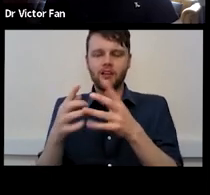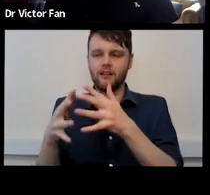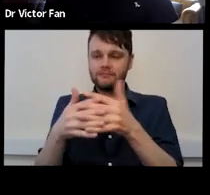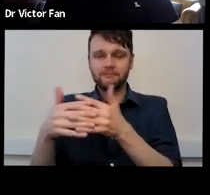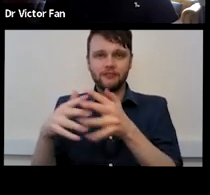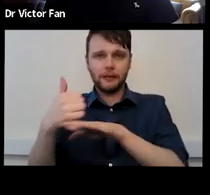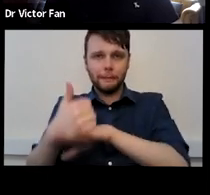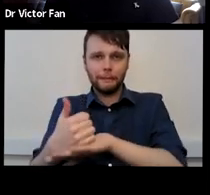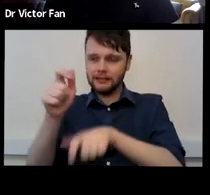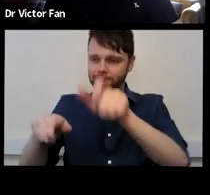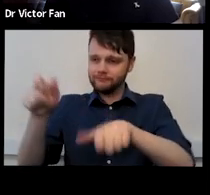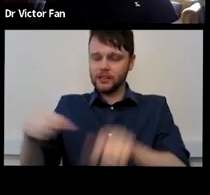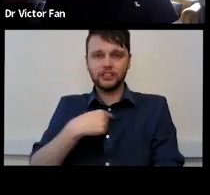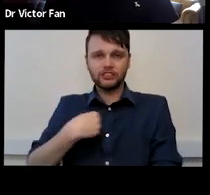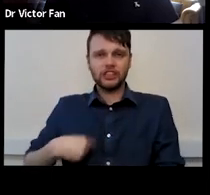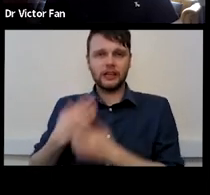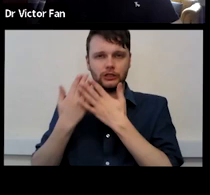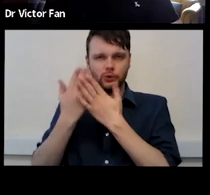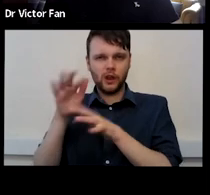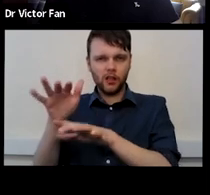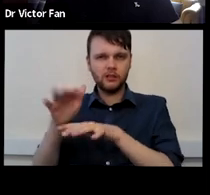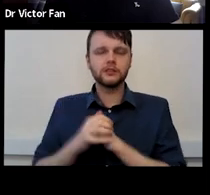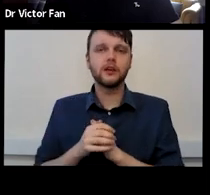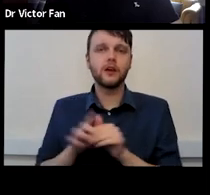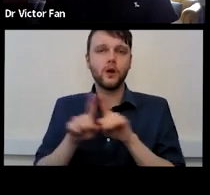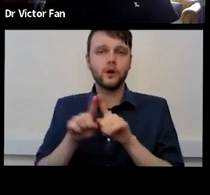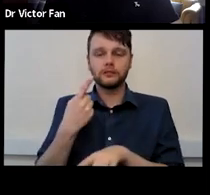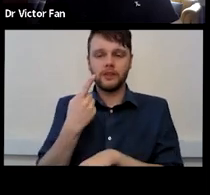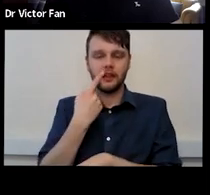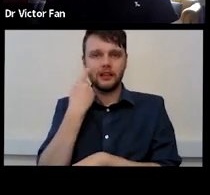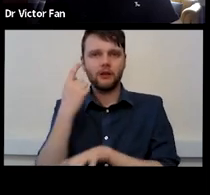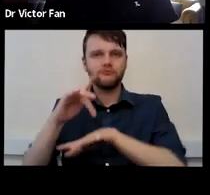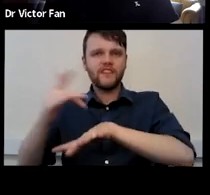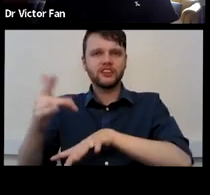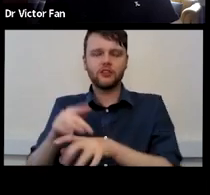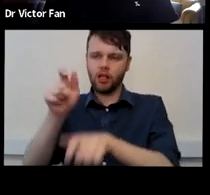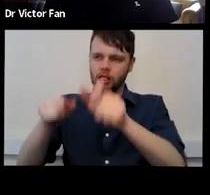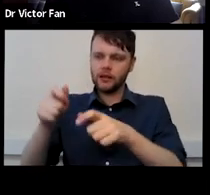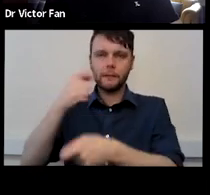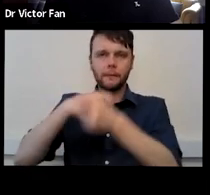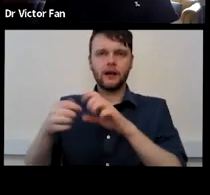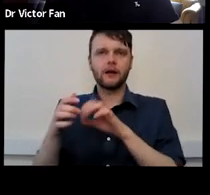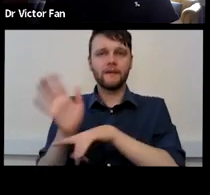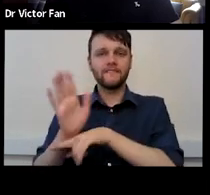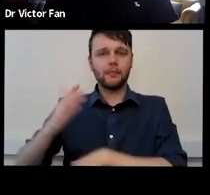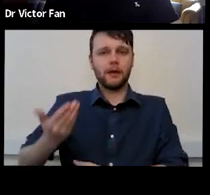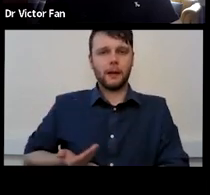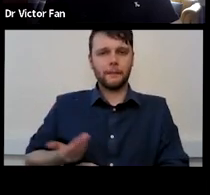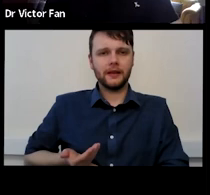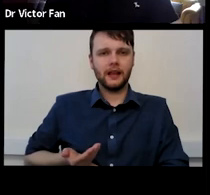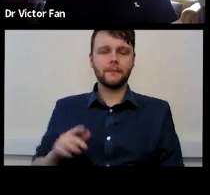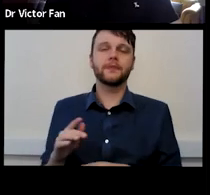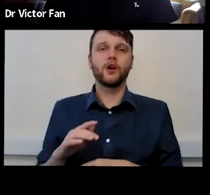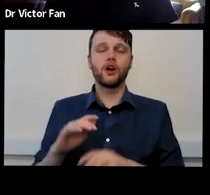US-based Chinese students and also young professionals to form a film company called the Great